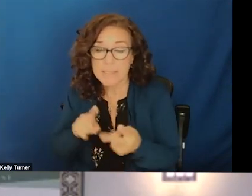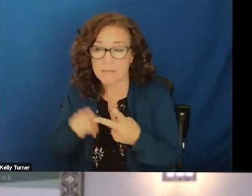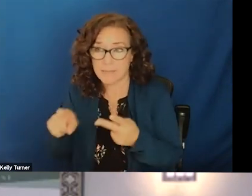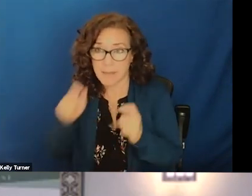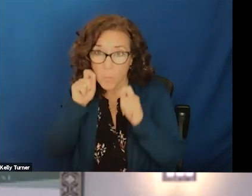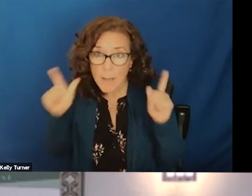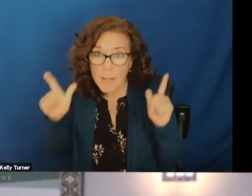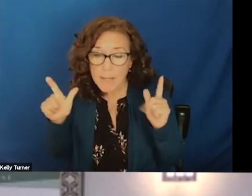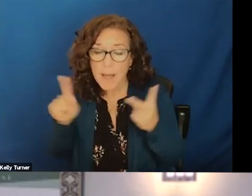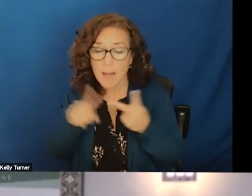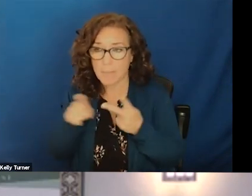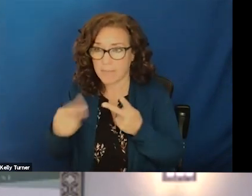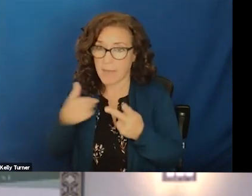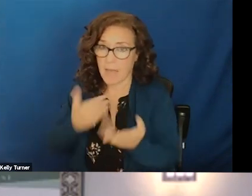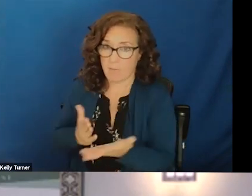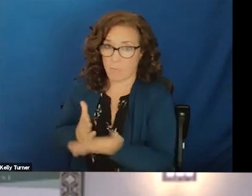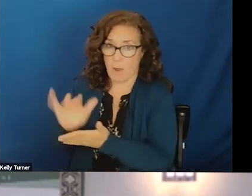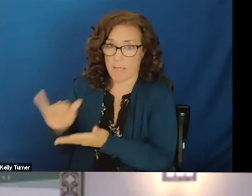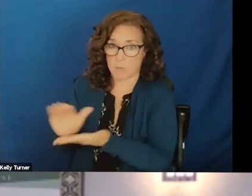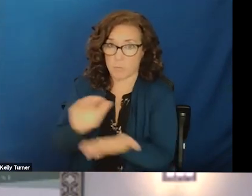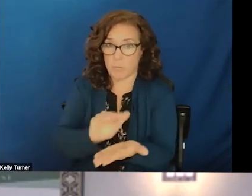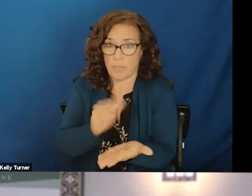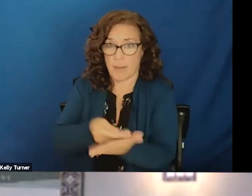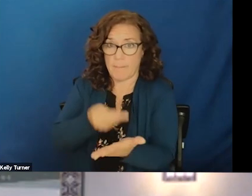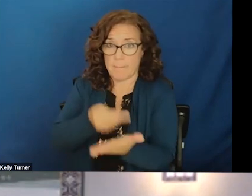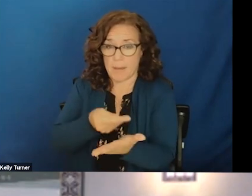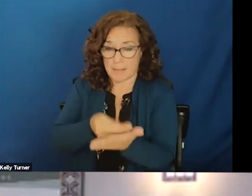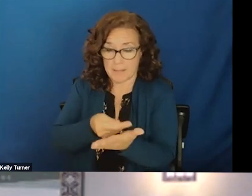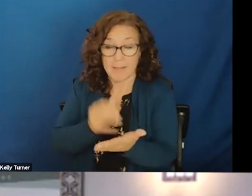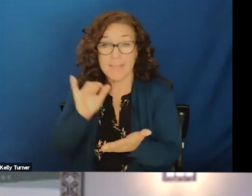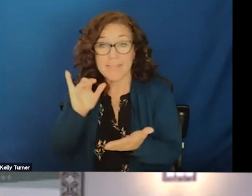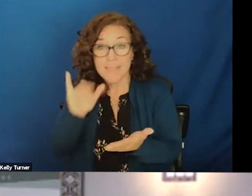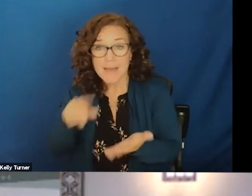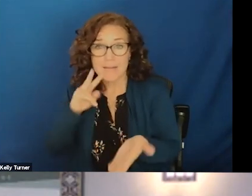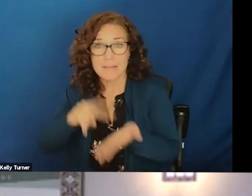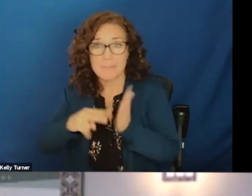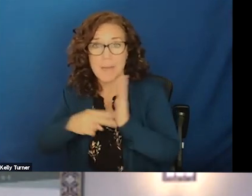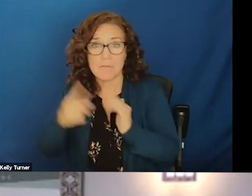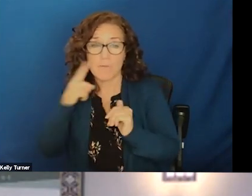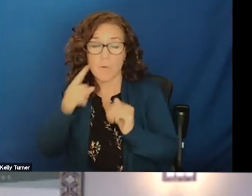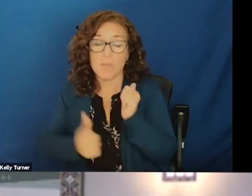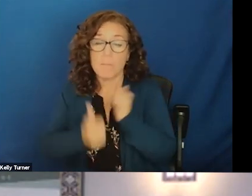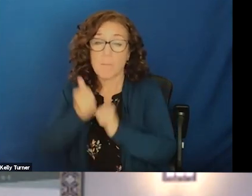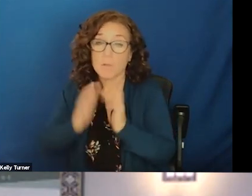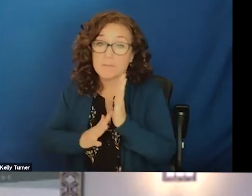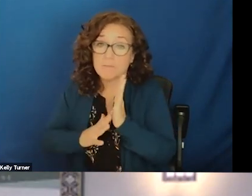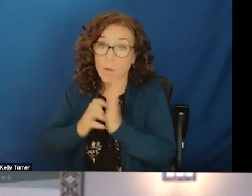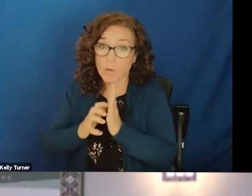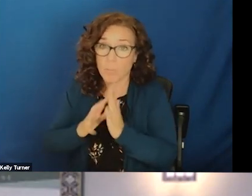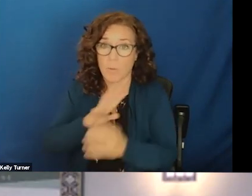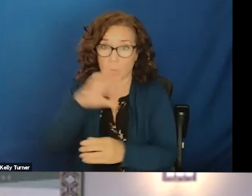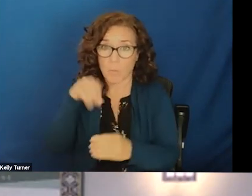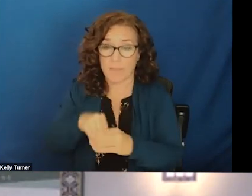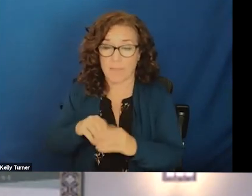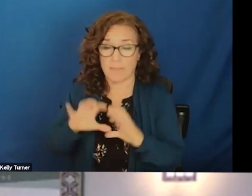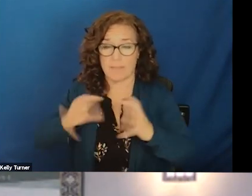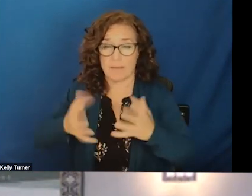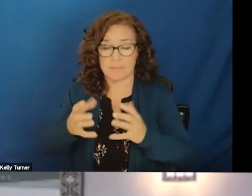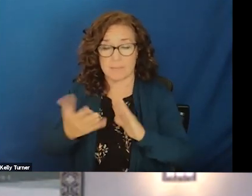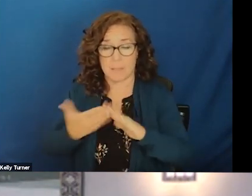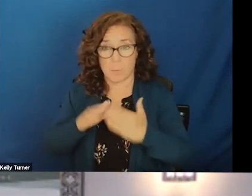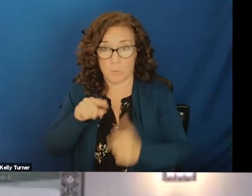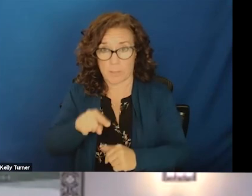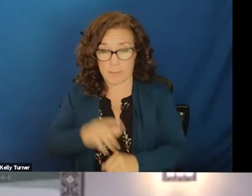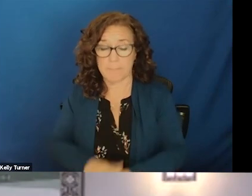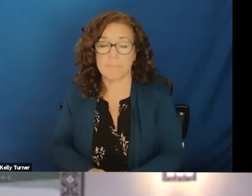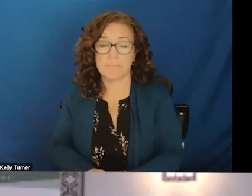these funds, which are for the most vulnerable of the vulnerable in our community. And I would like to bring